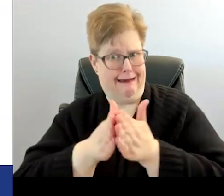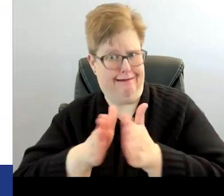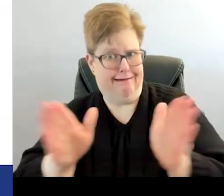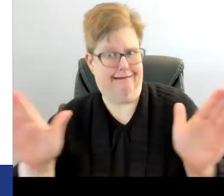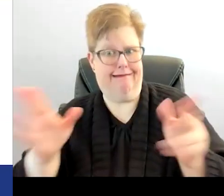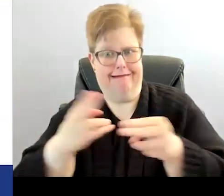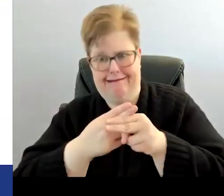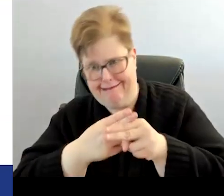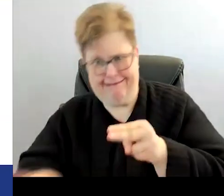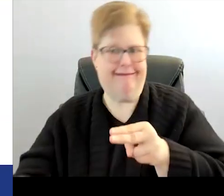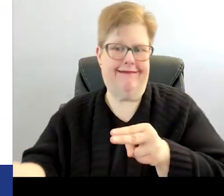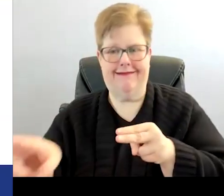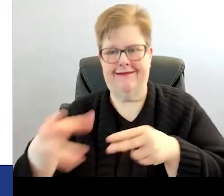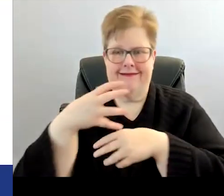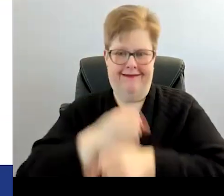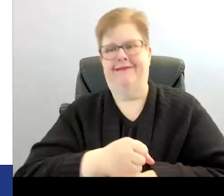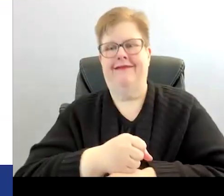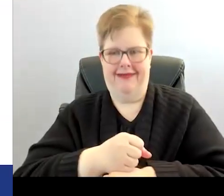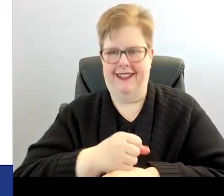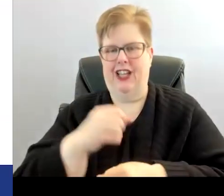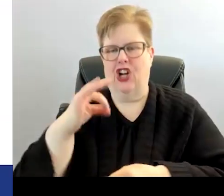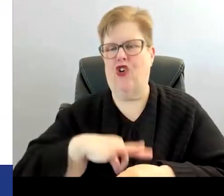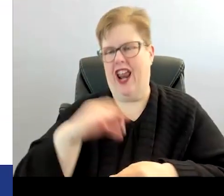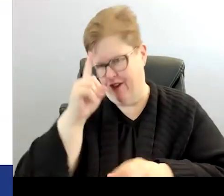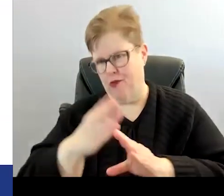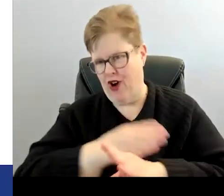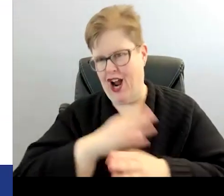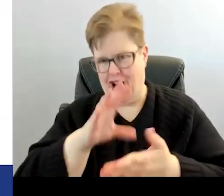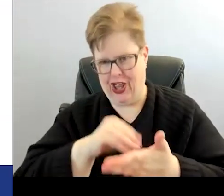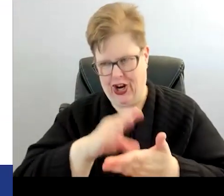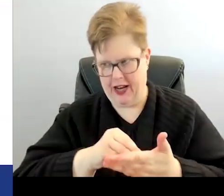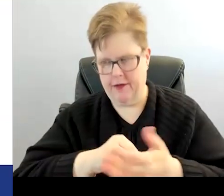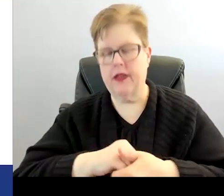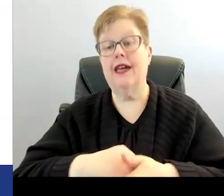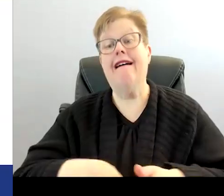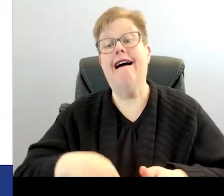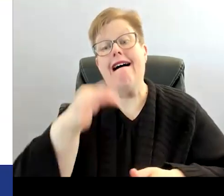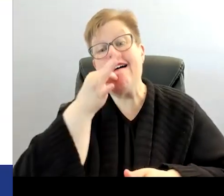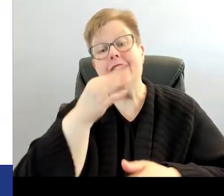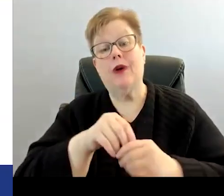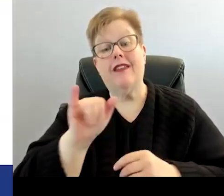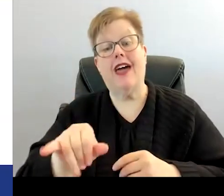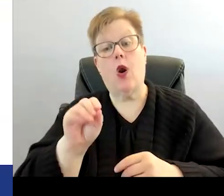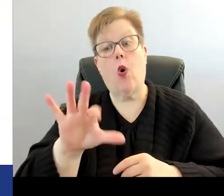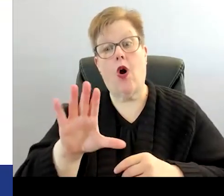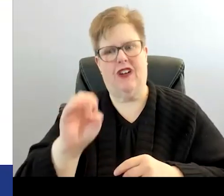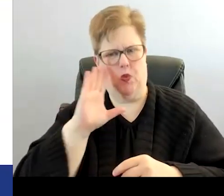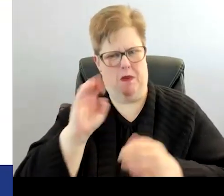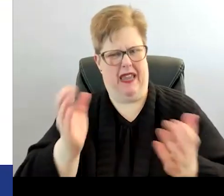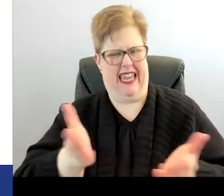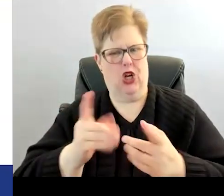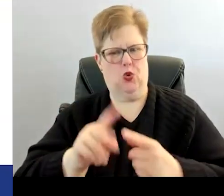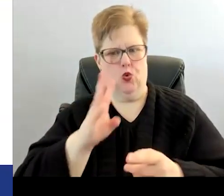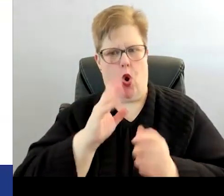strokes overview of credit for prior learning here. The experts in that office will be here to talk